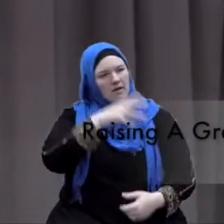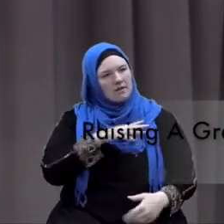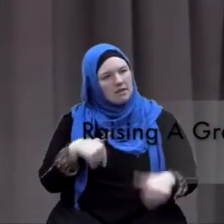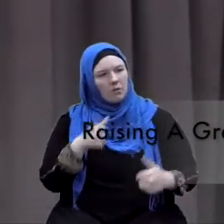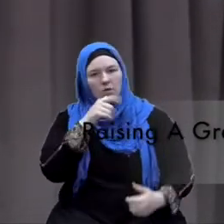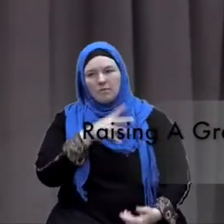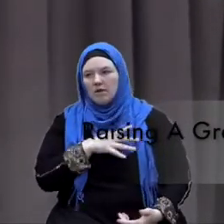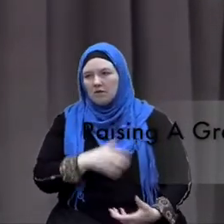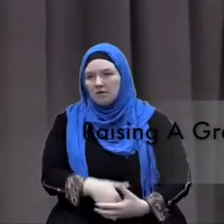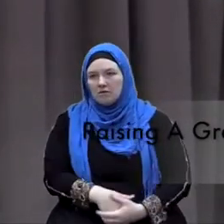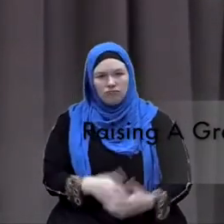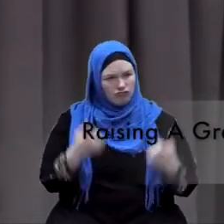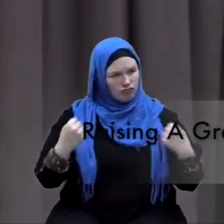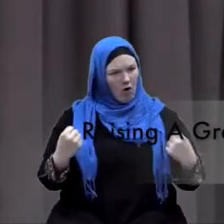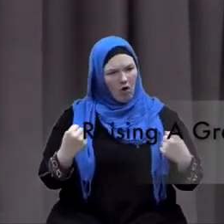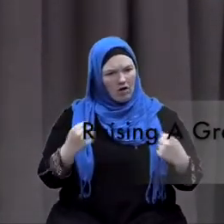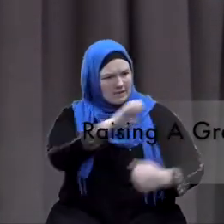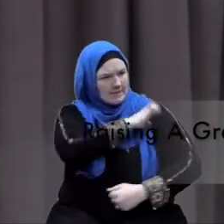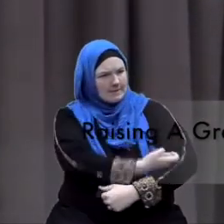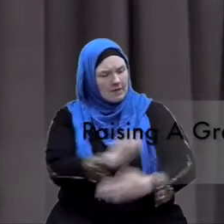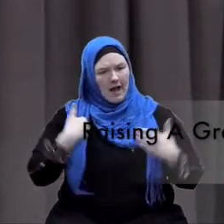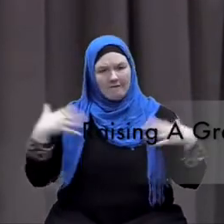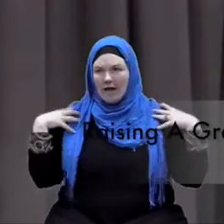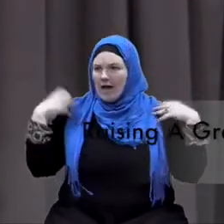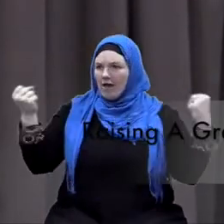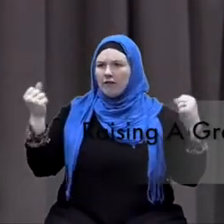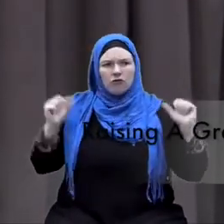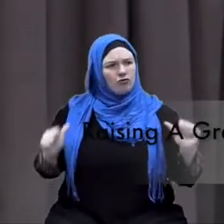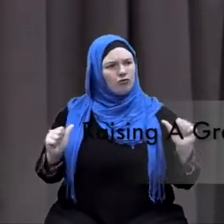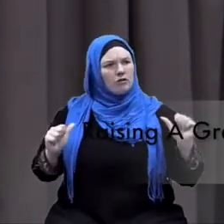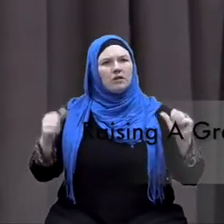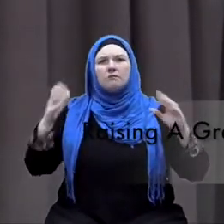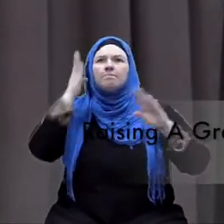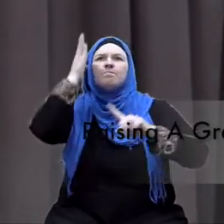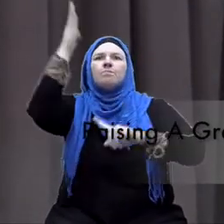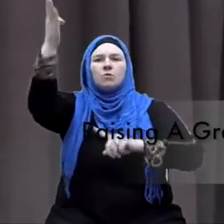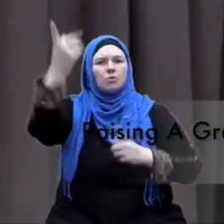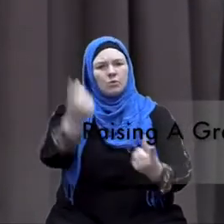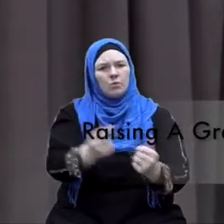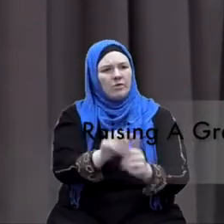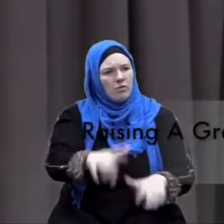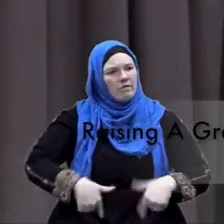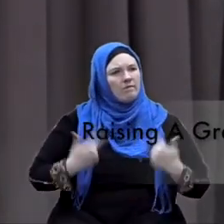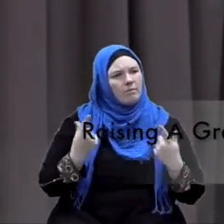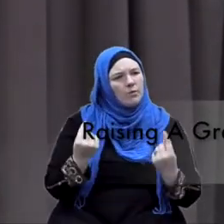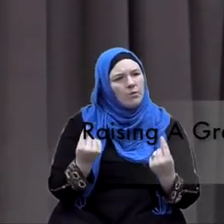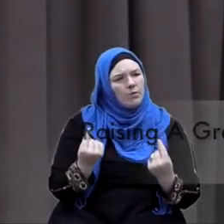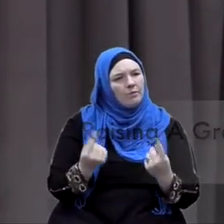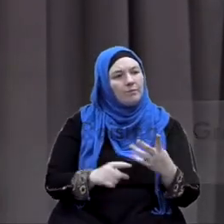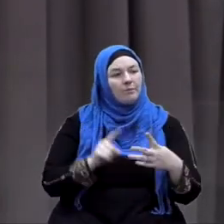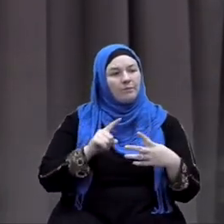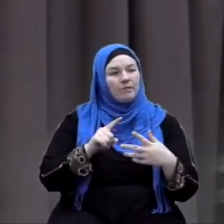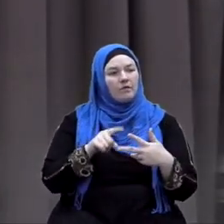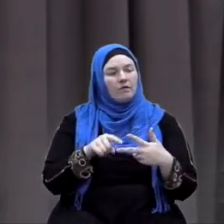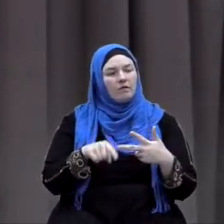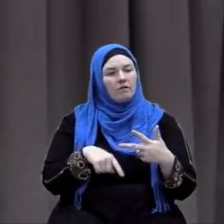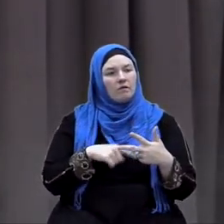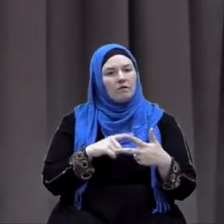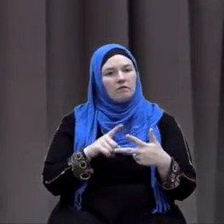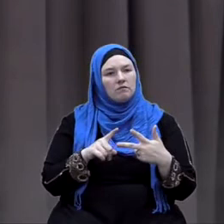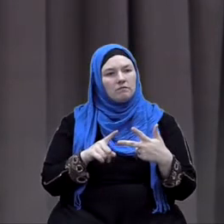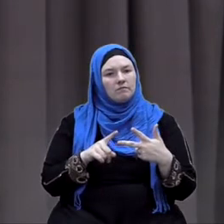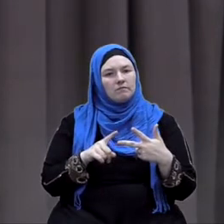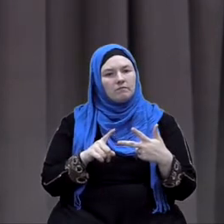Powerful, strong, and your future is ahead of you. What did you do? Third,